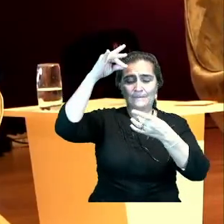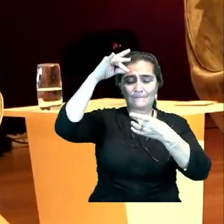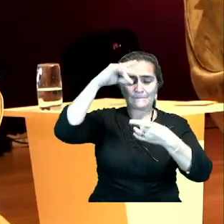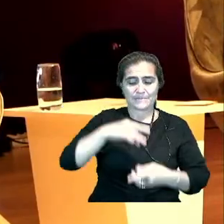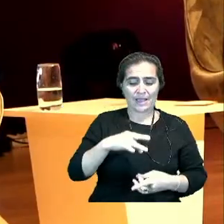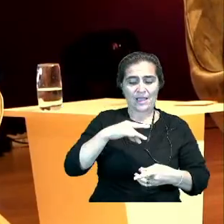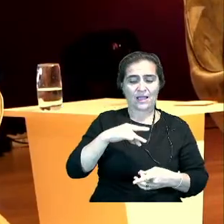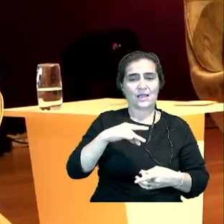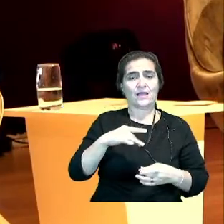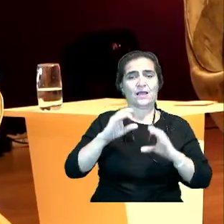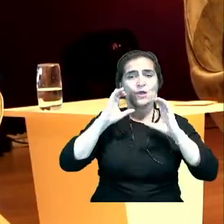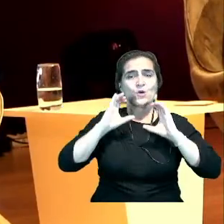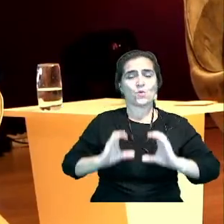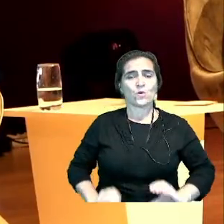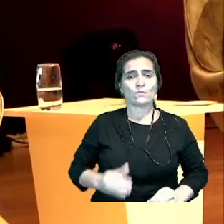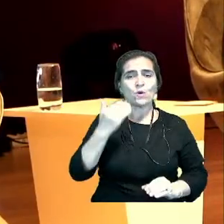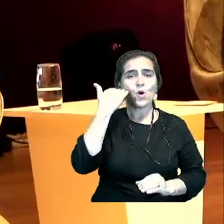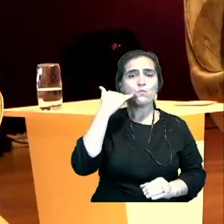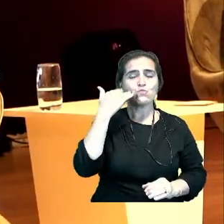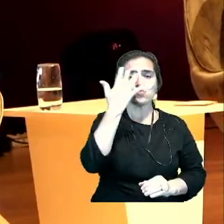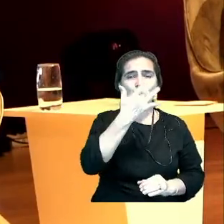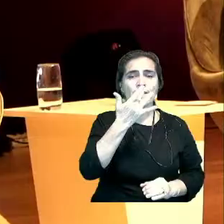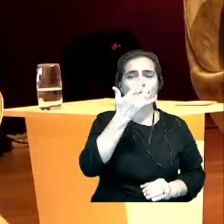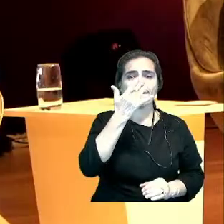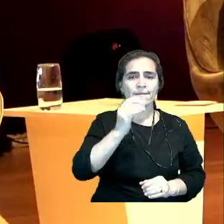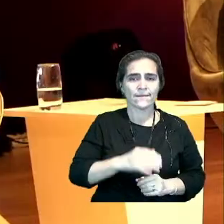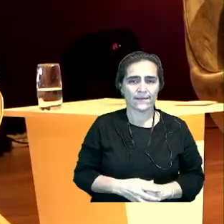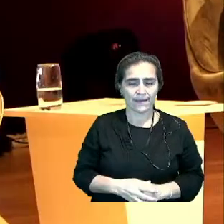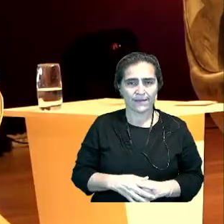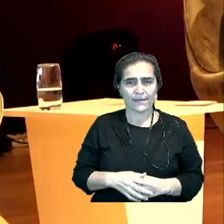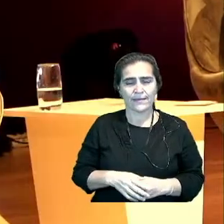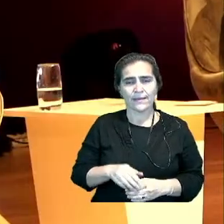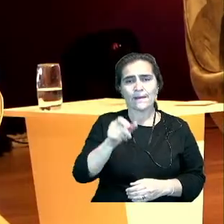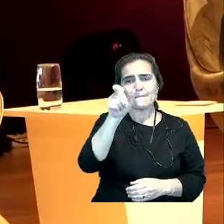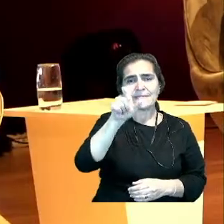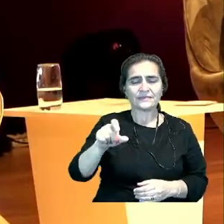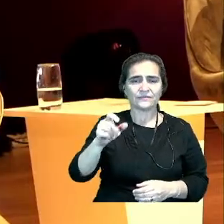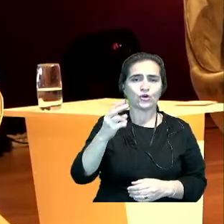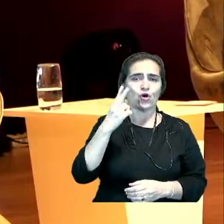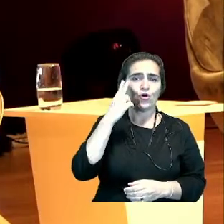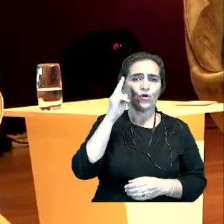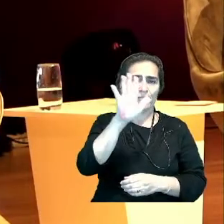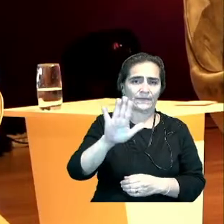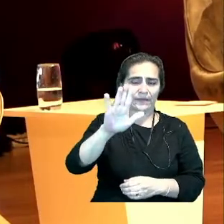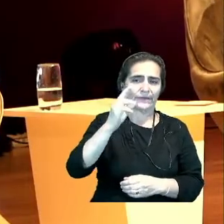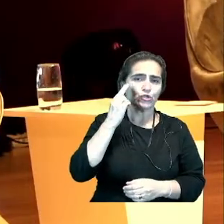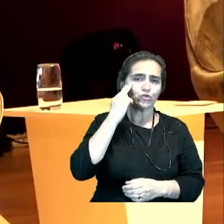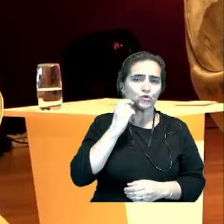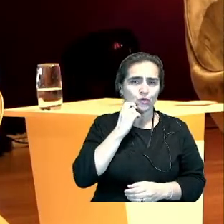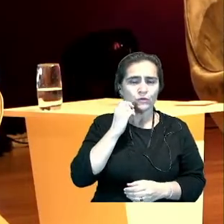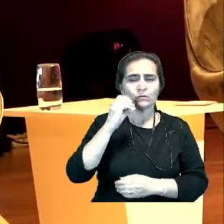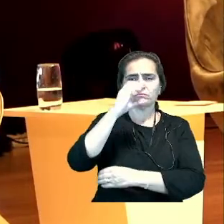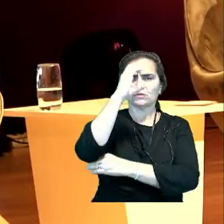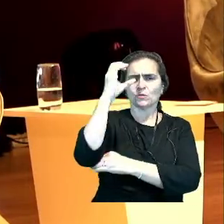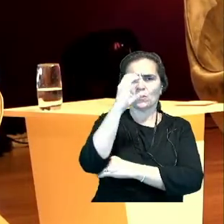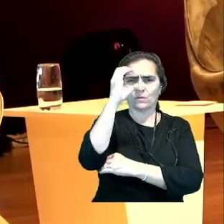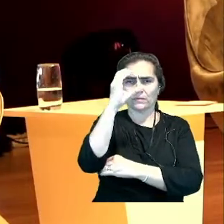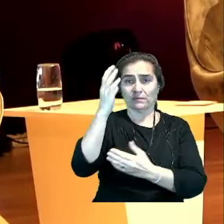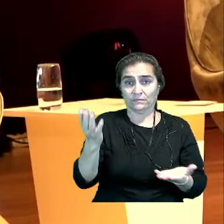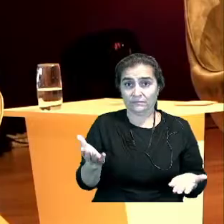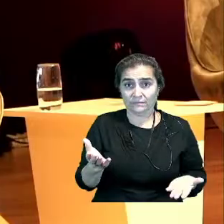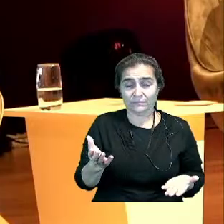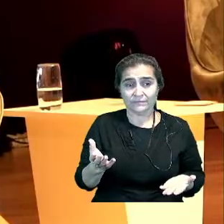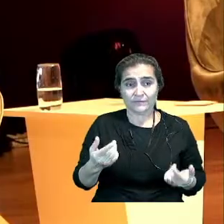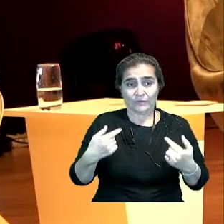born in this black woman body in the Pacific, in Chocó, in Colombia, and